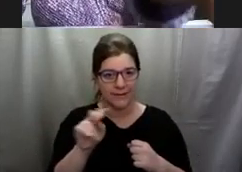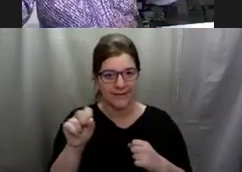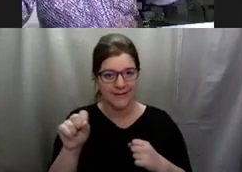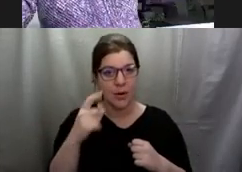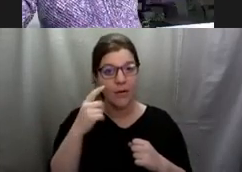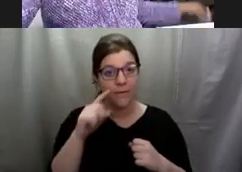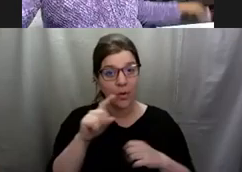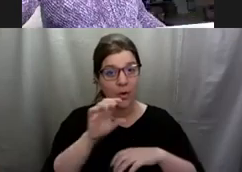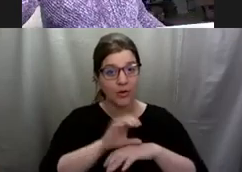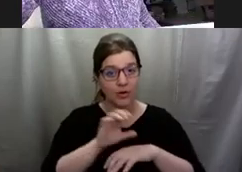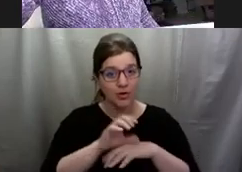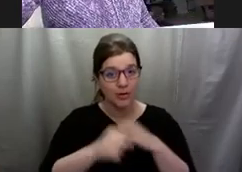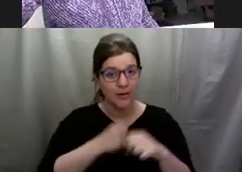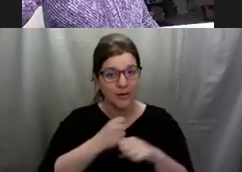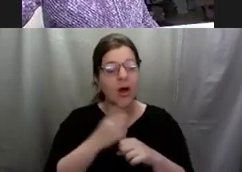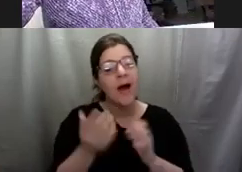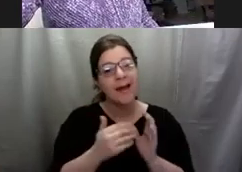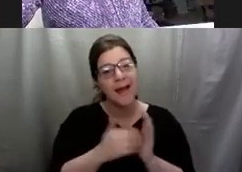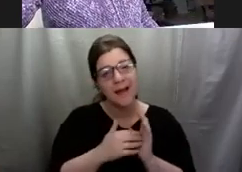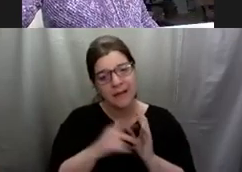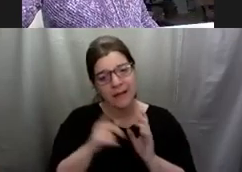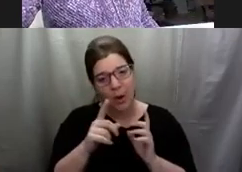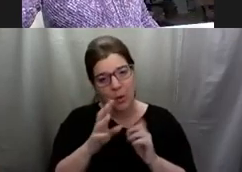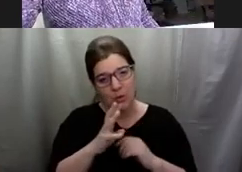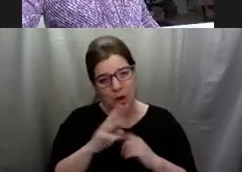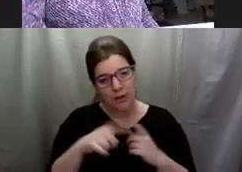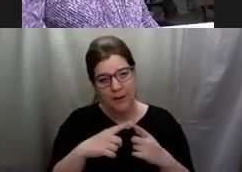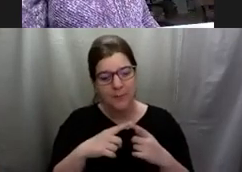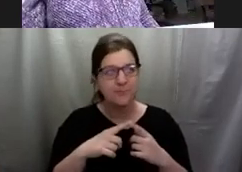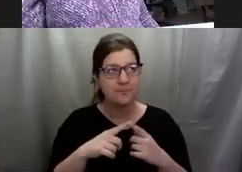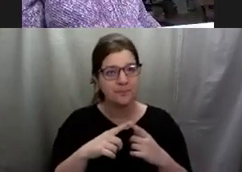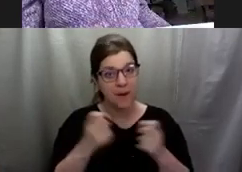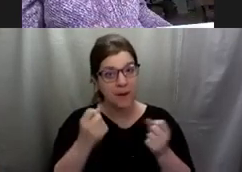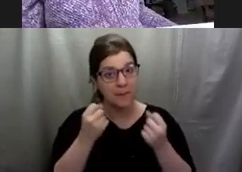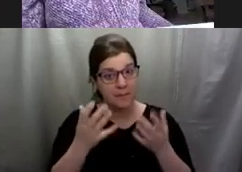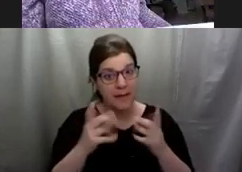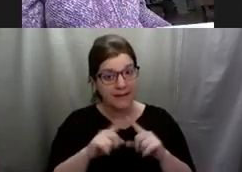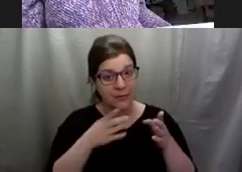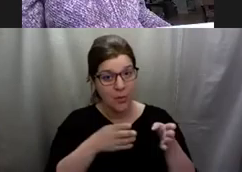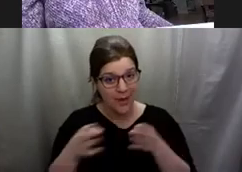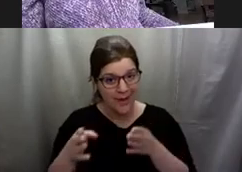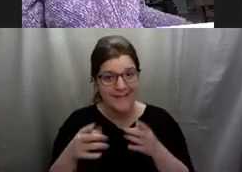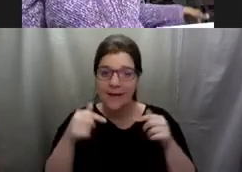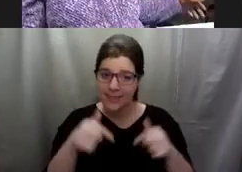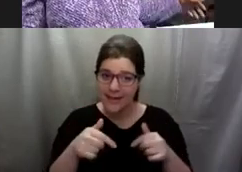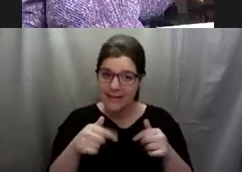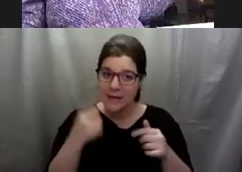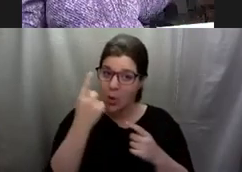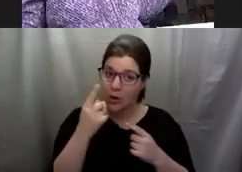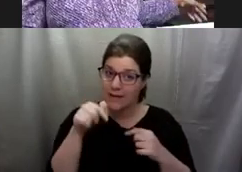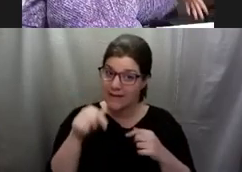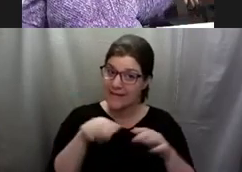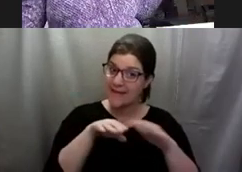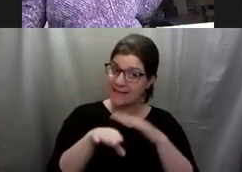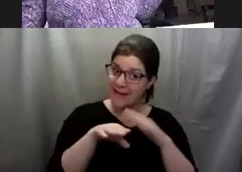and kind of in a way, and that it in many ways is an accessible tool, and it kind of